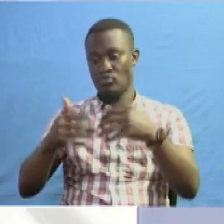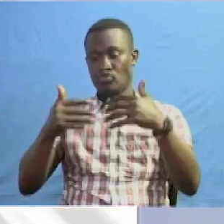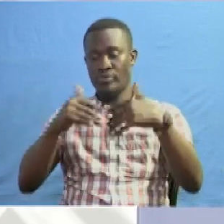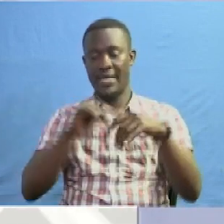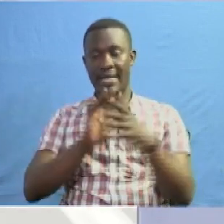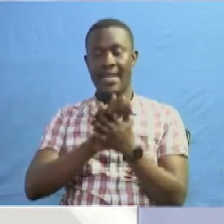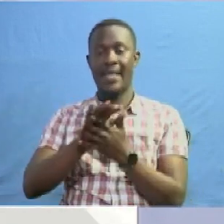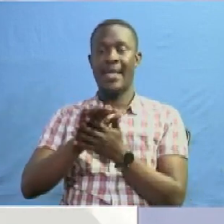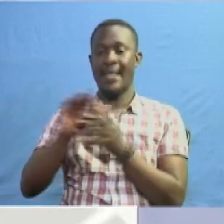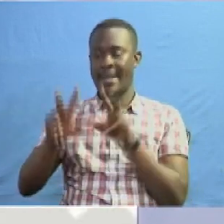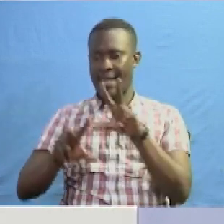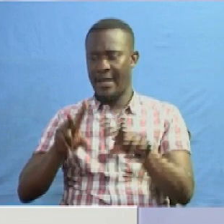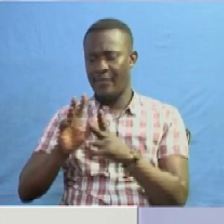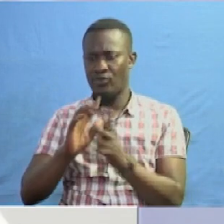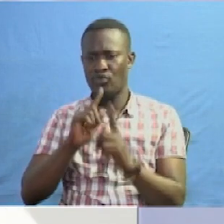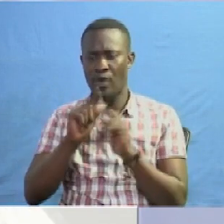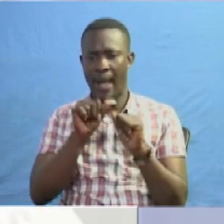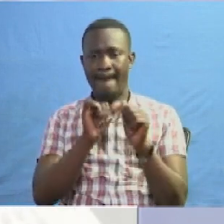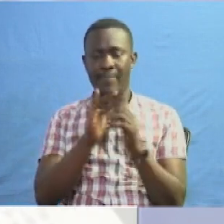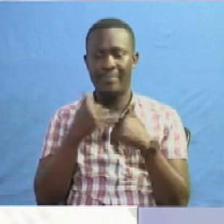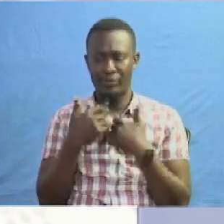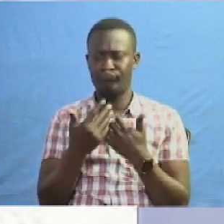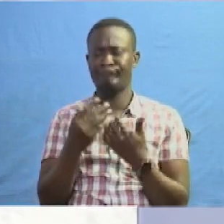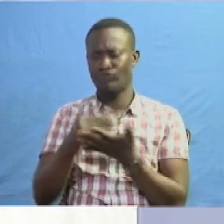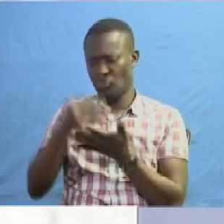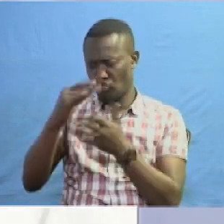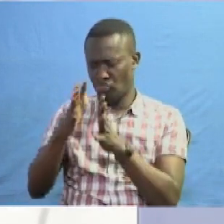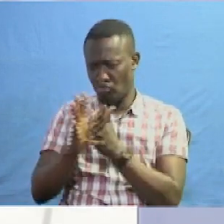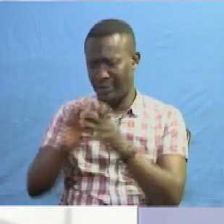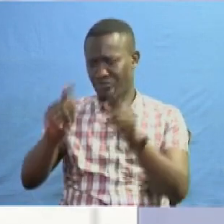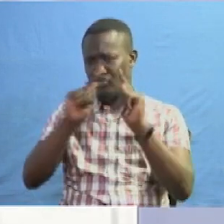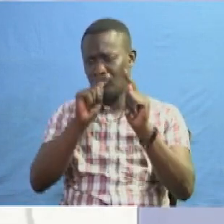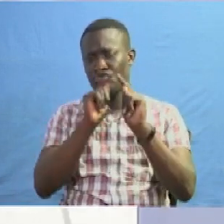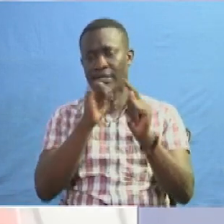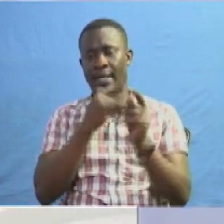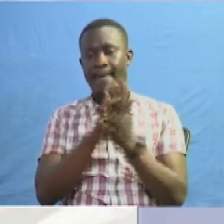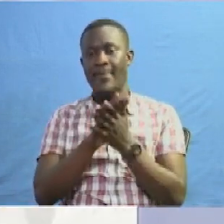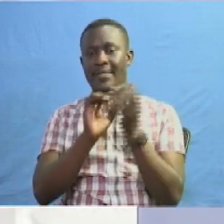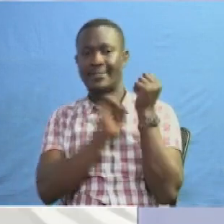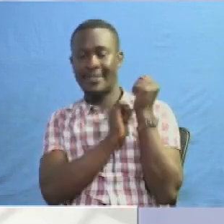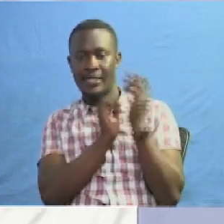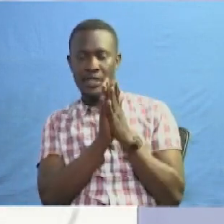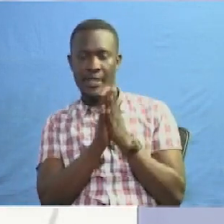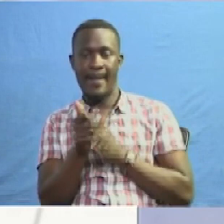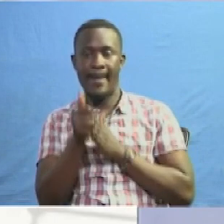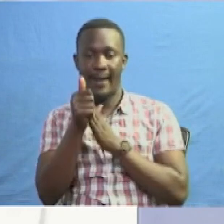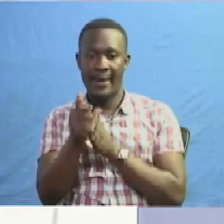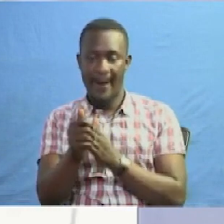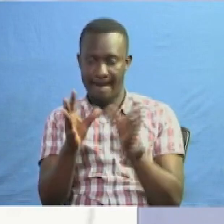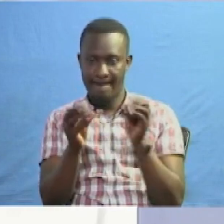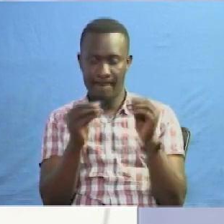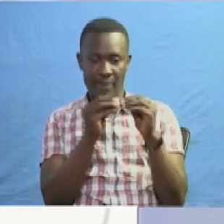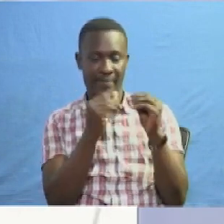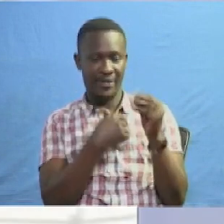in Kirinyaga to tackle the surge in student strike. With key education and security officials in attendance, the meeting aimed to